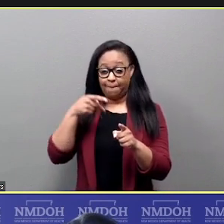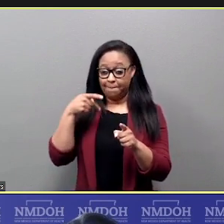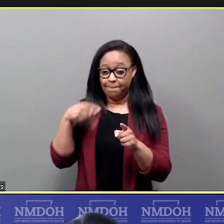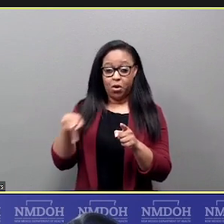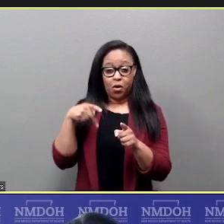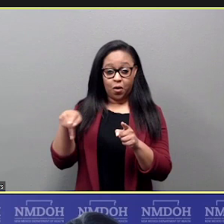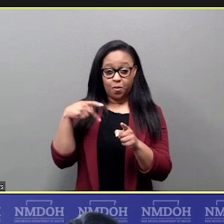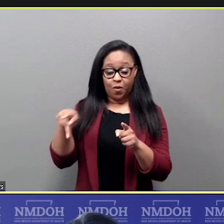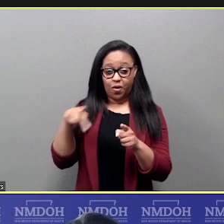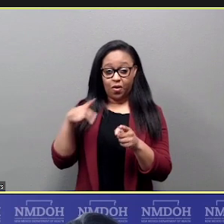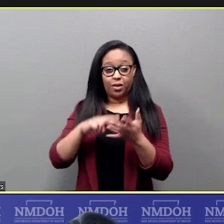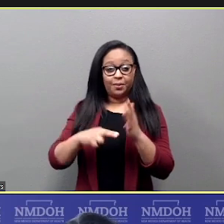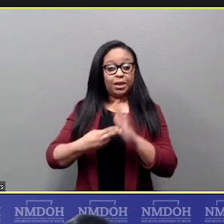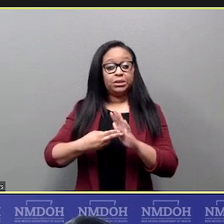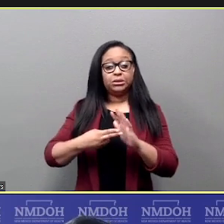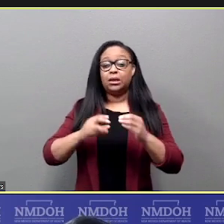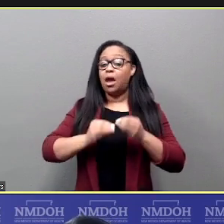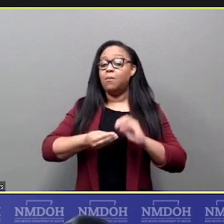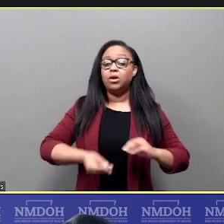is currently